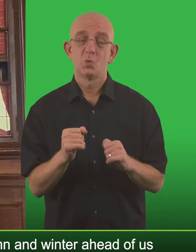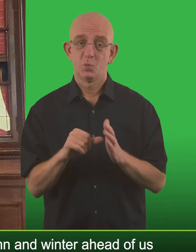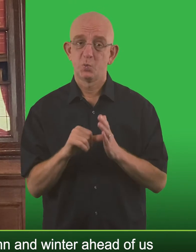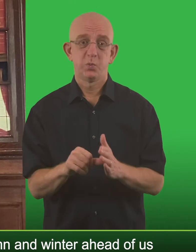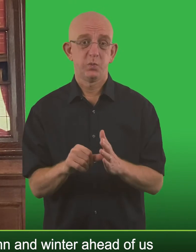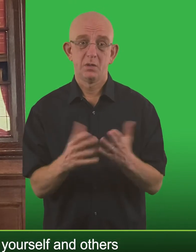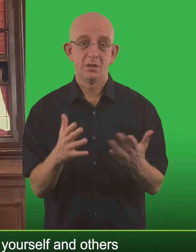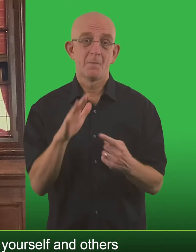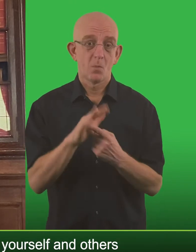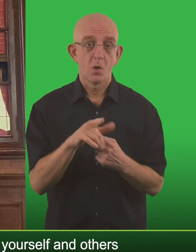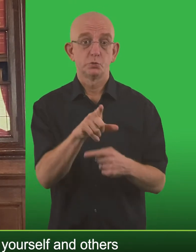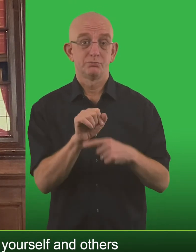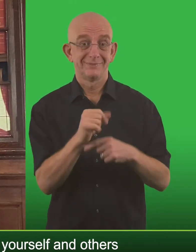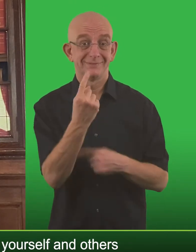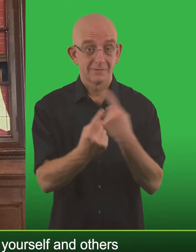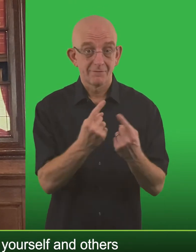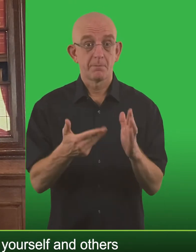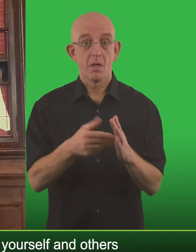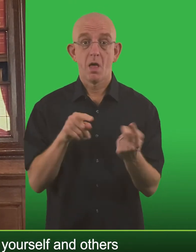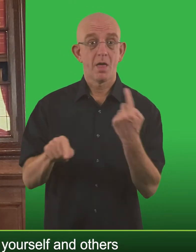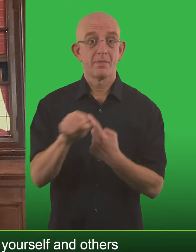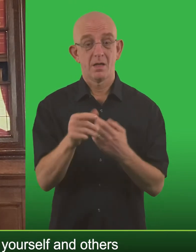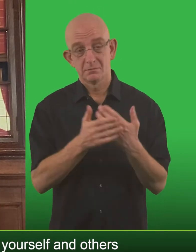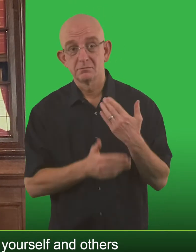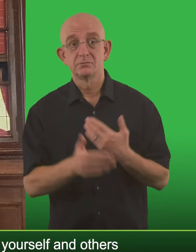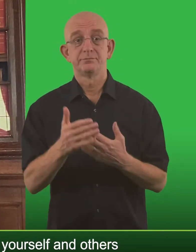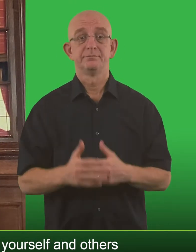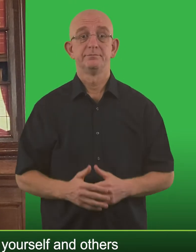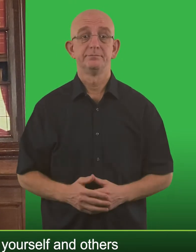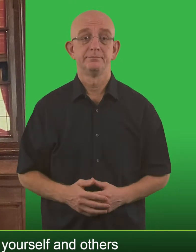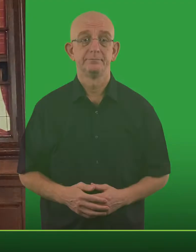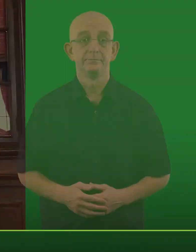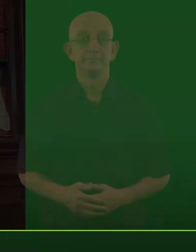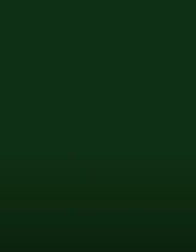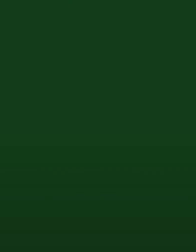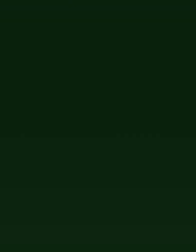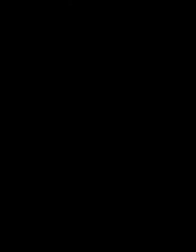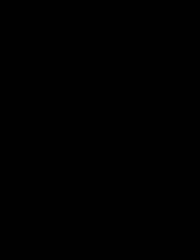and winter ahead of us, and it's important that you protect yourselves and others for the foreseeable future.